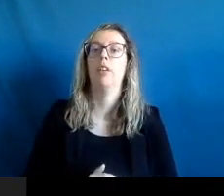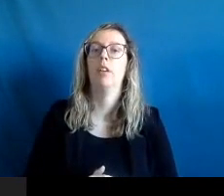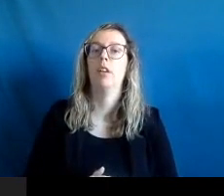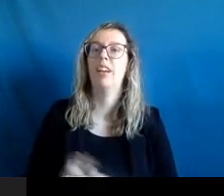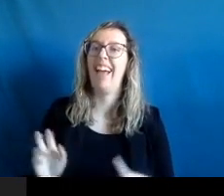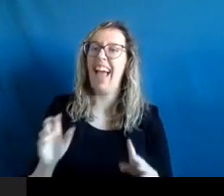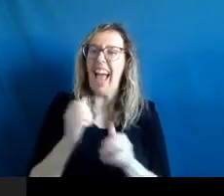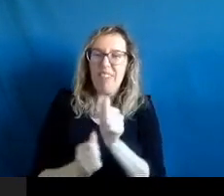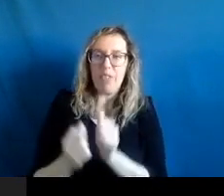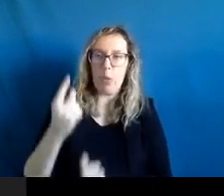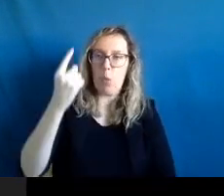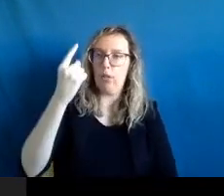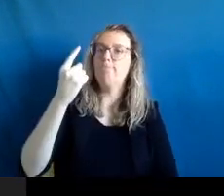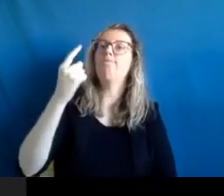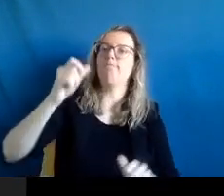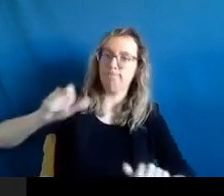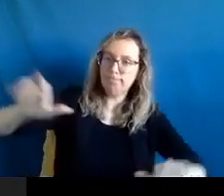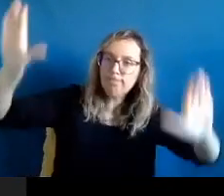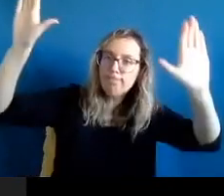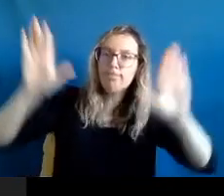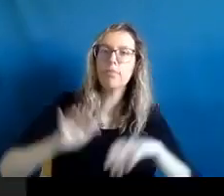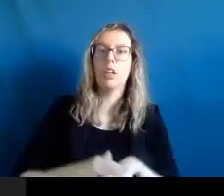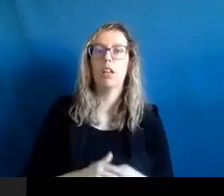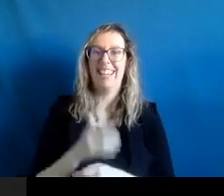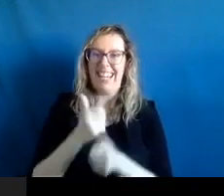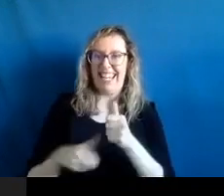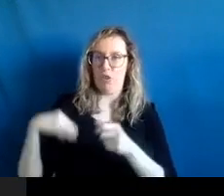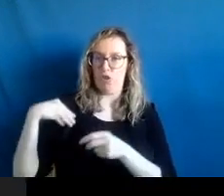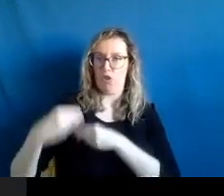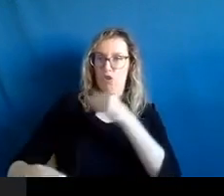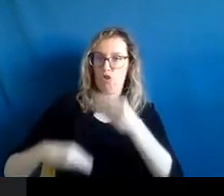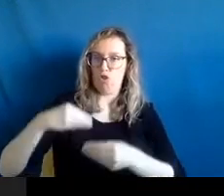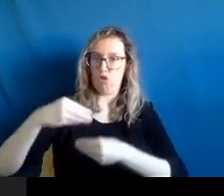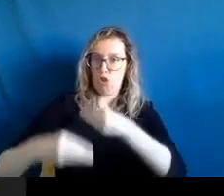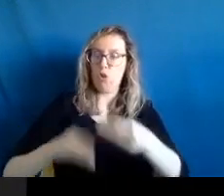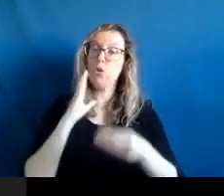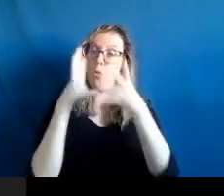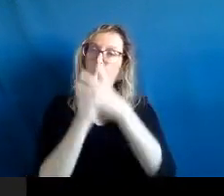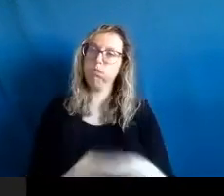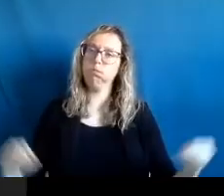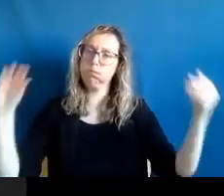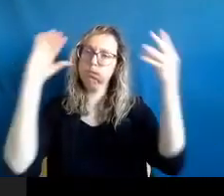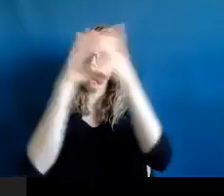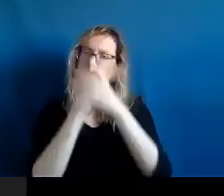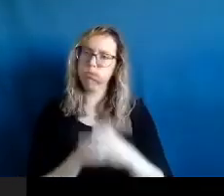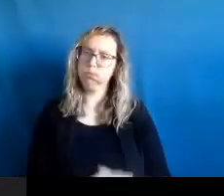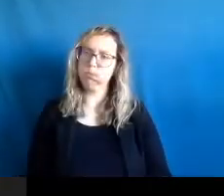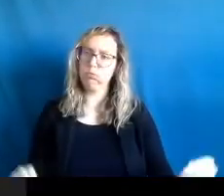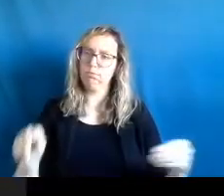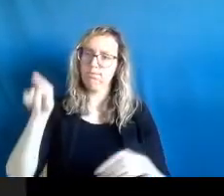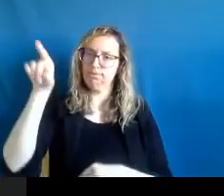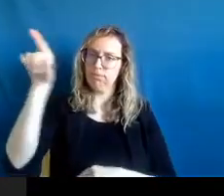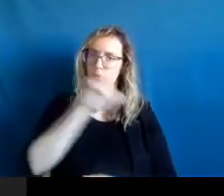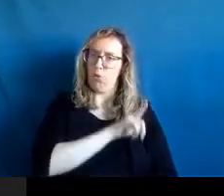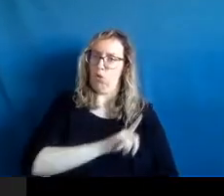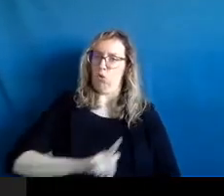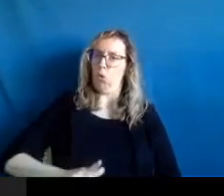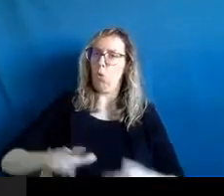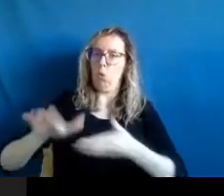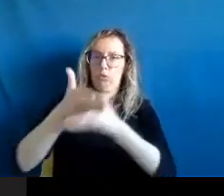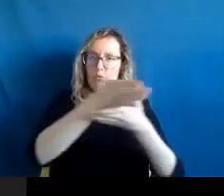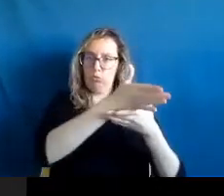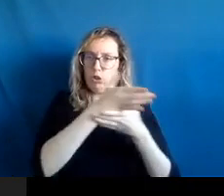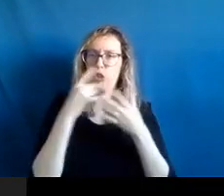Lord. Each generation shall tell of the Lord and proclaim his deliverance to a people